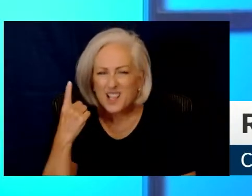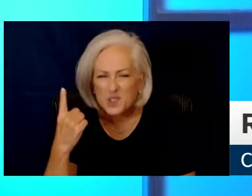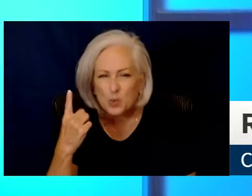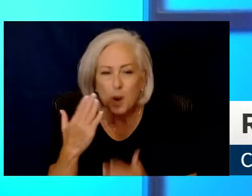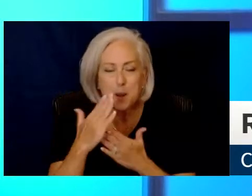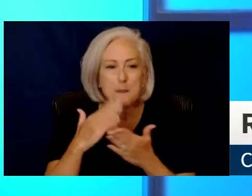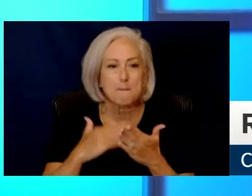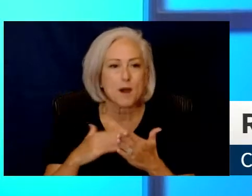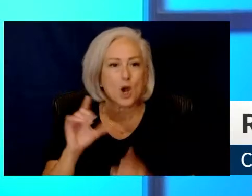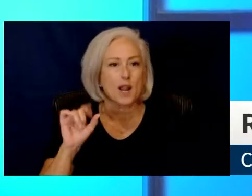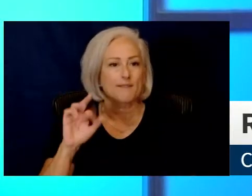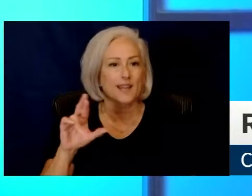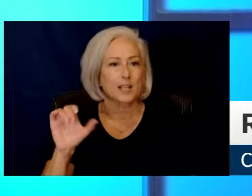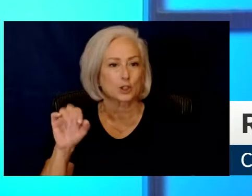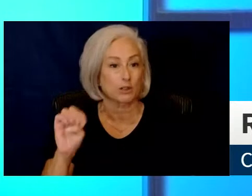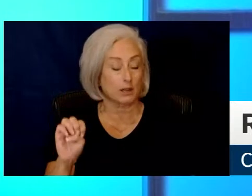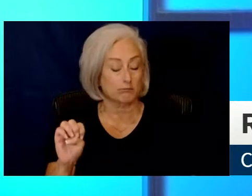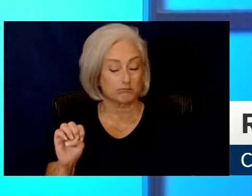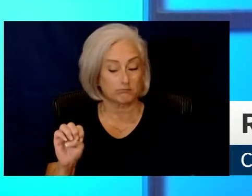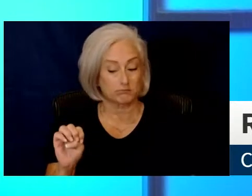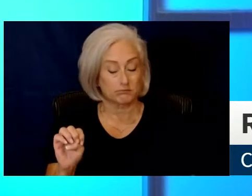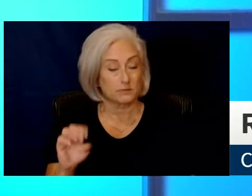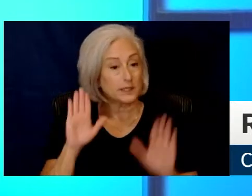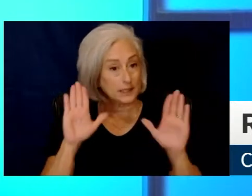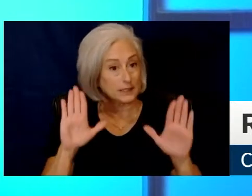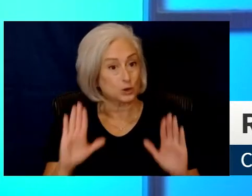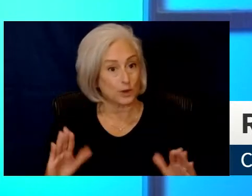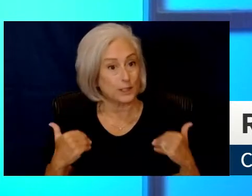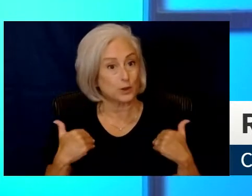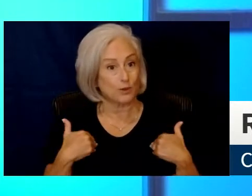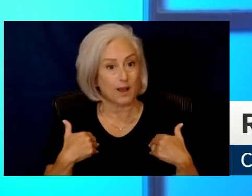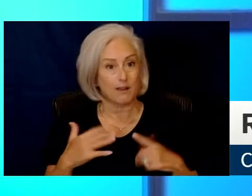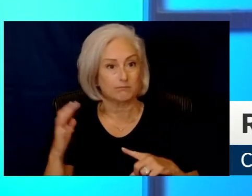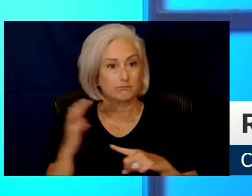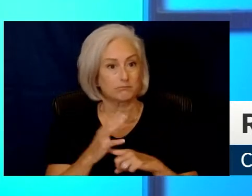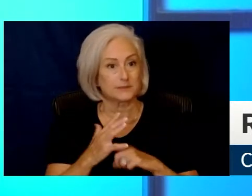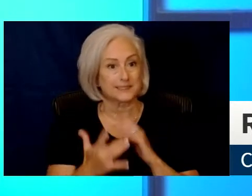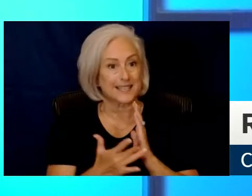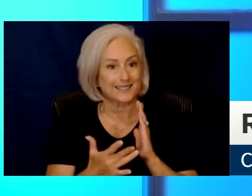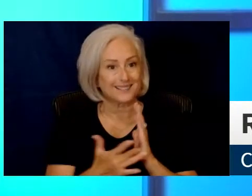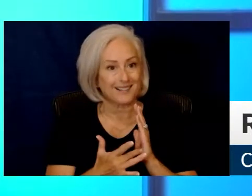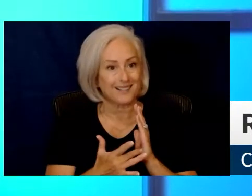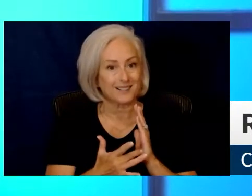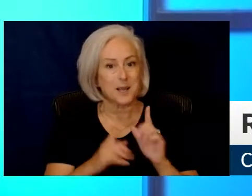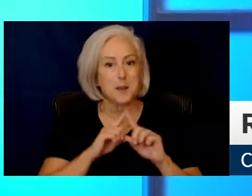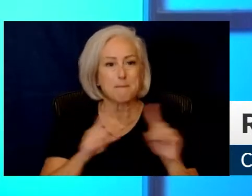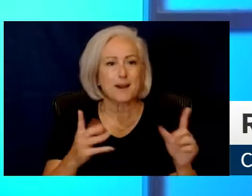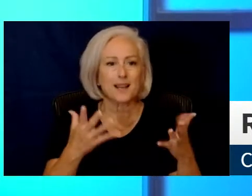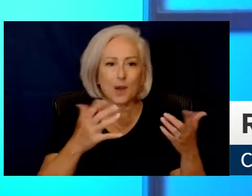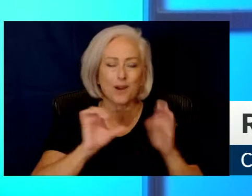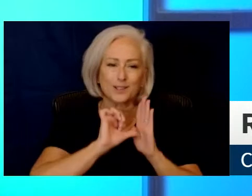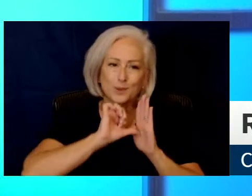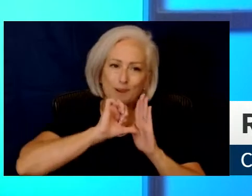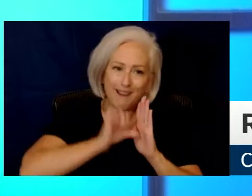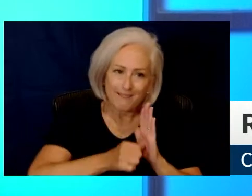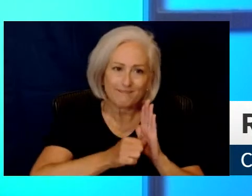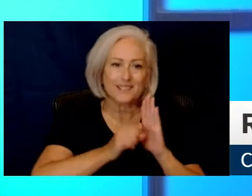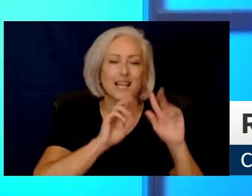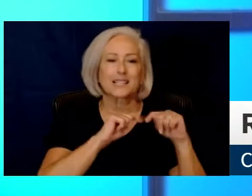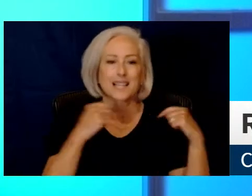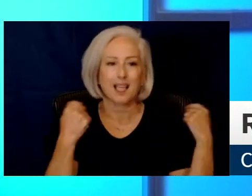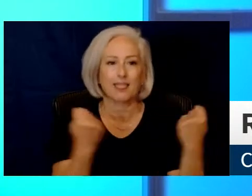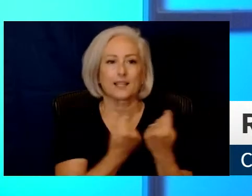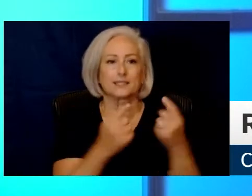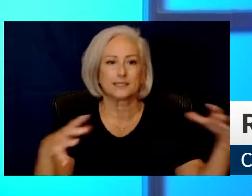have great technology, but the team that you have, the expertise of the team, I just want to emphasize in my final thought. We have